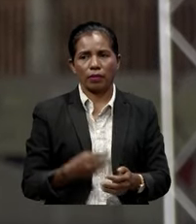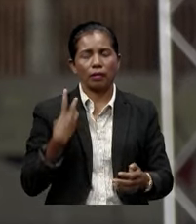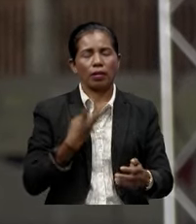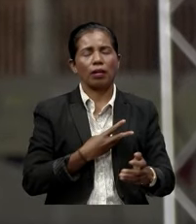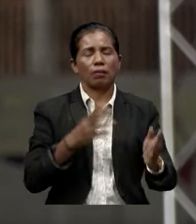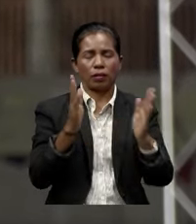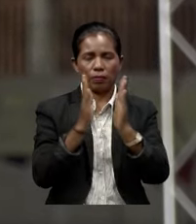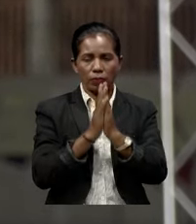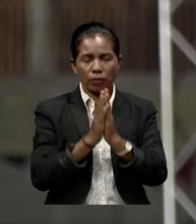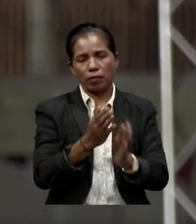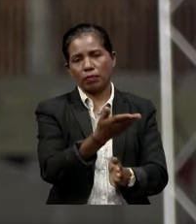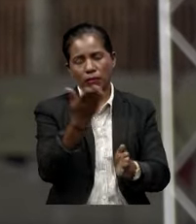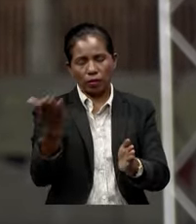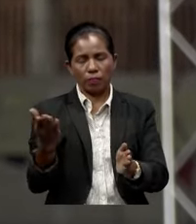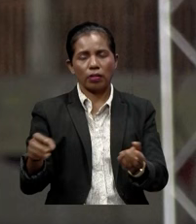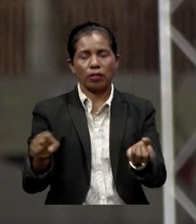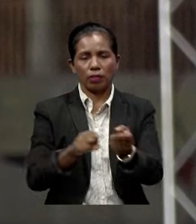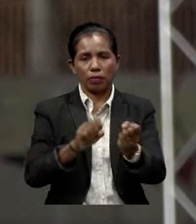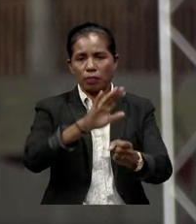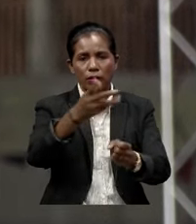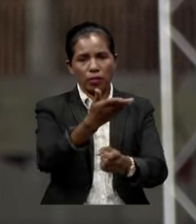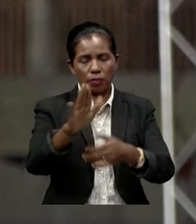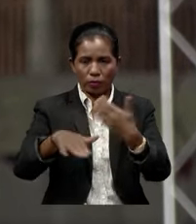We pay tribute to all of you.